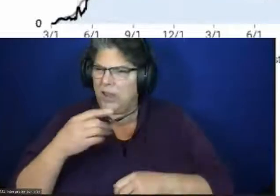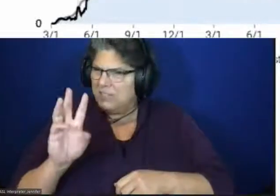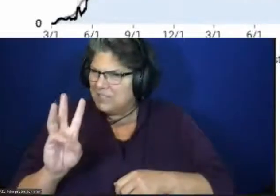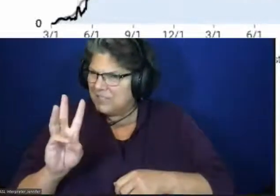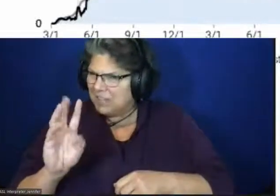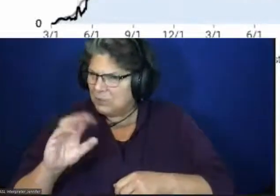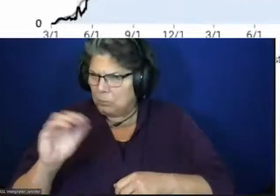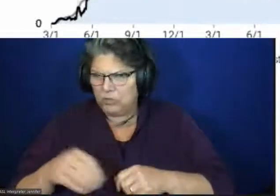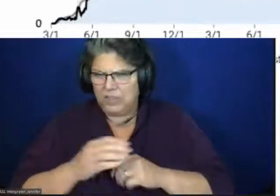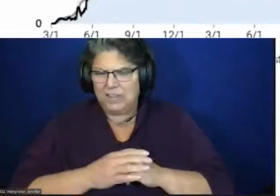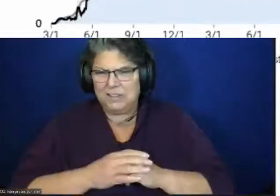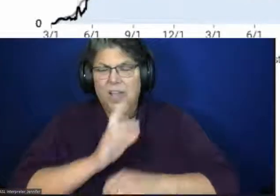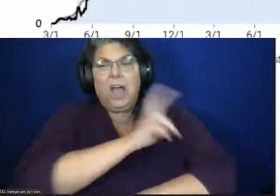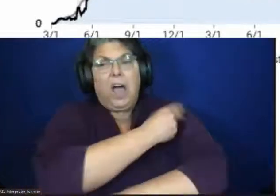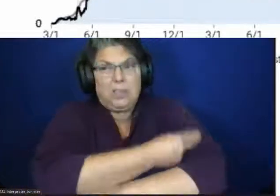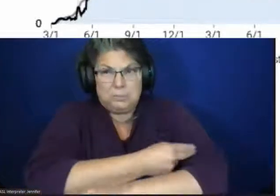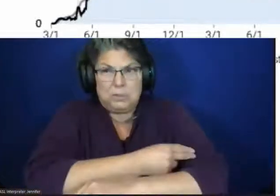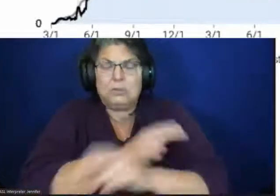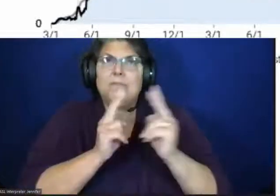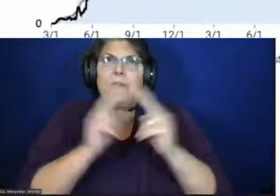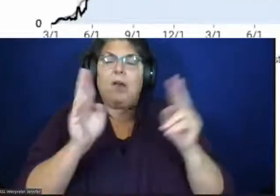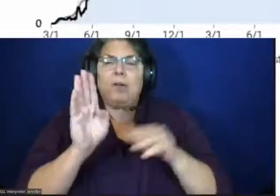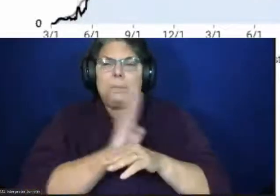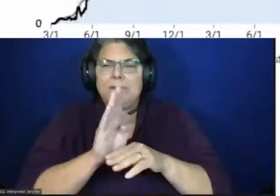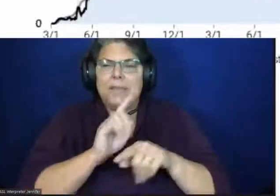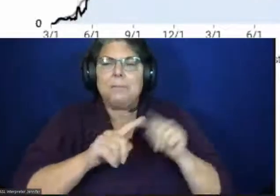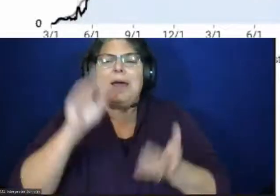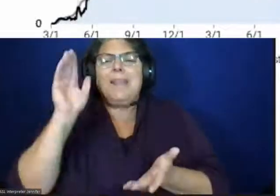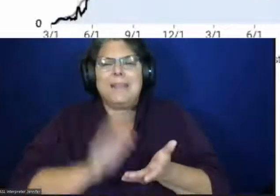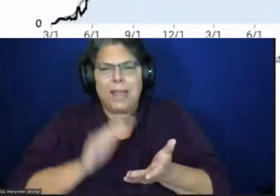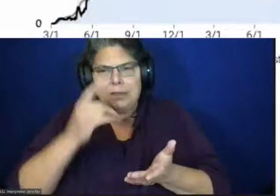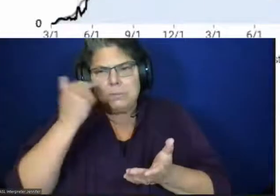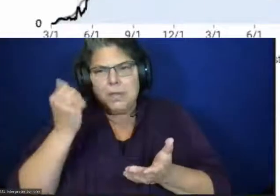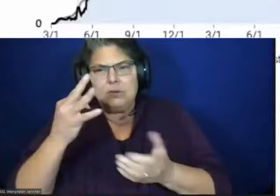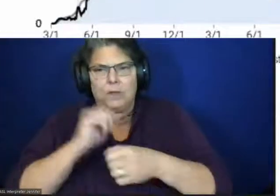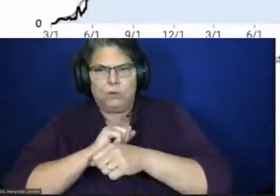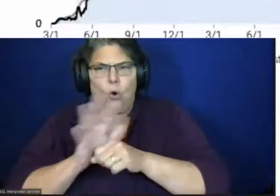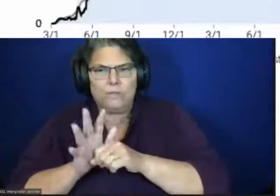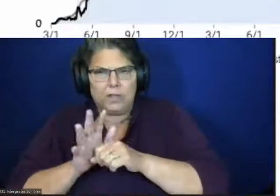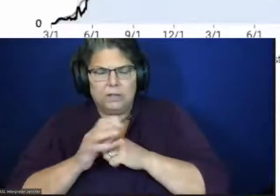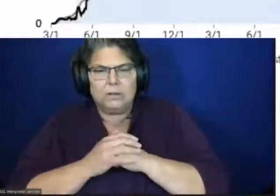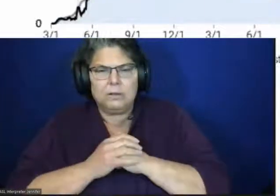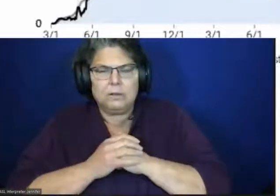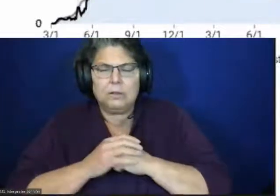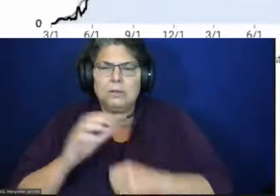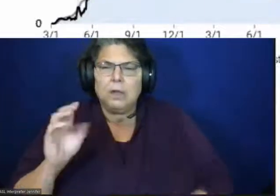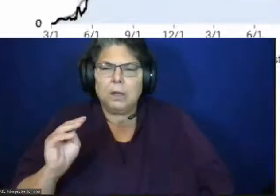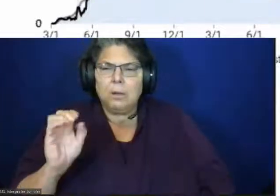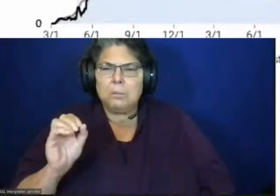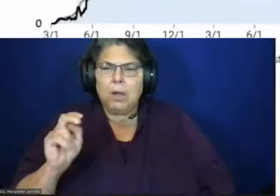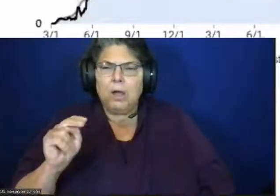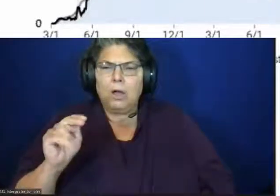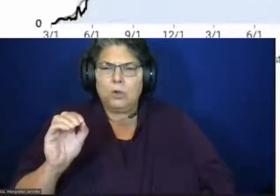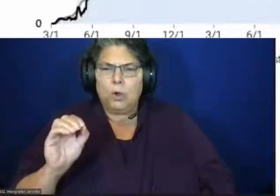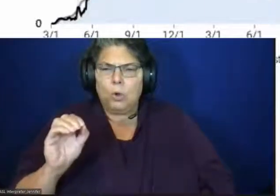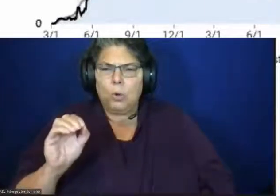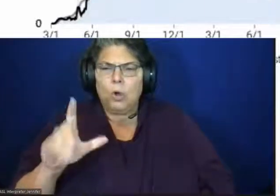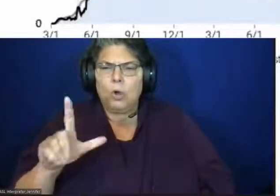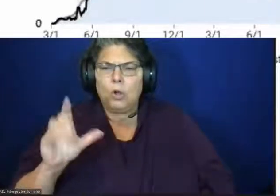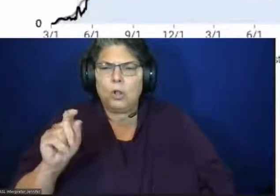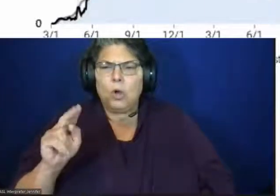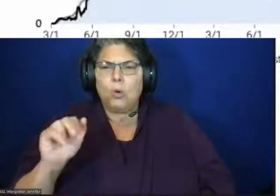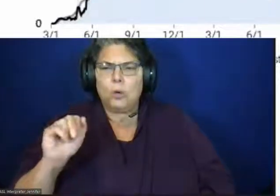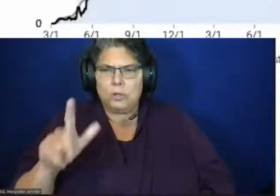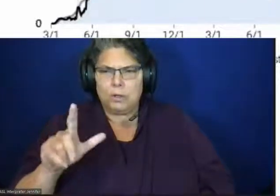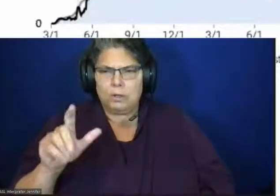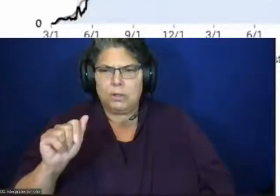very busy, but less now are due to the COVID patients. Monoclonal antibody treatments, which decrease emergency